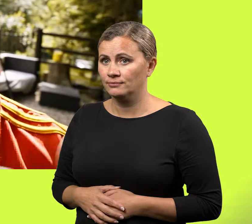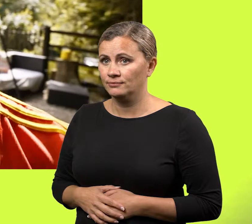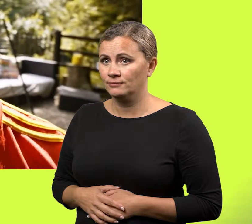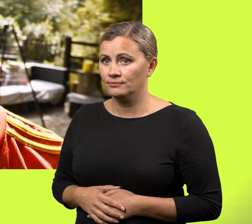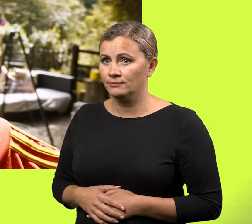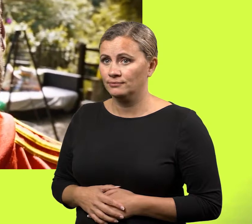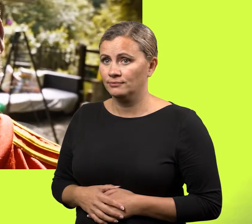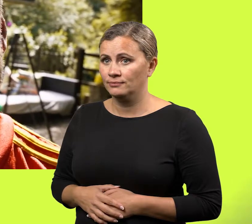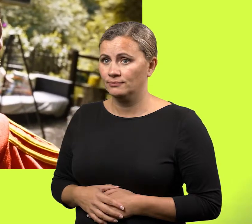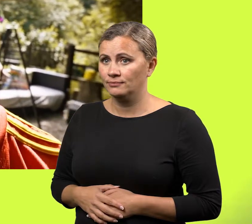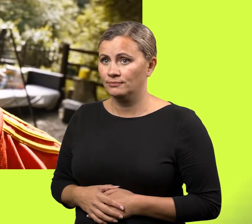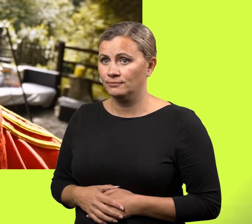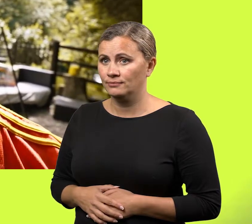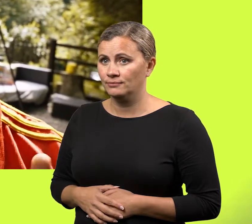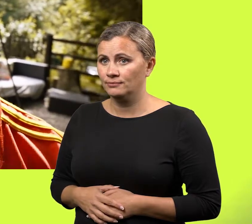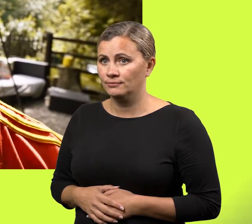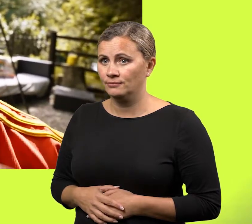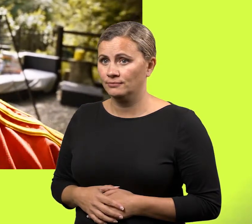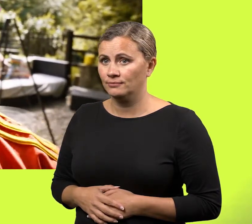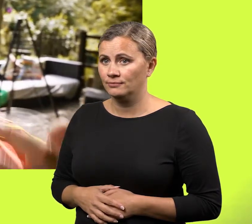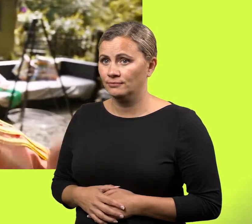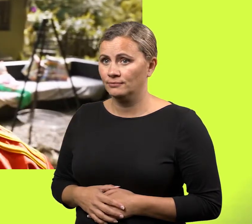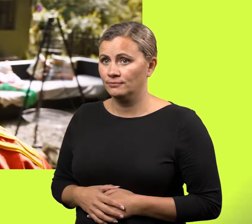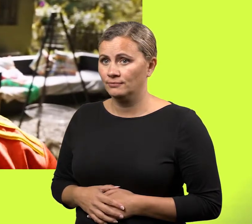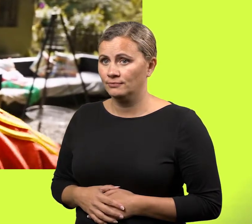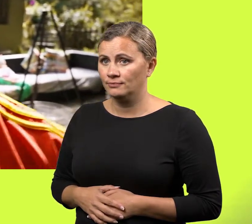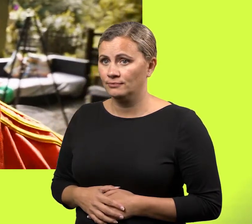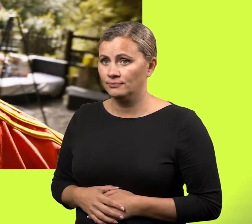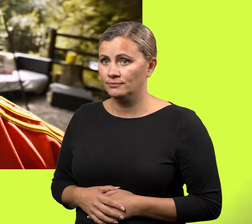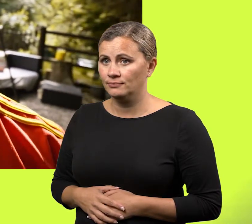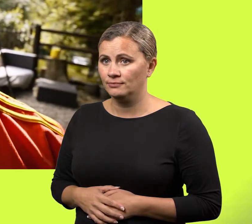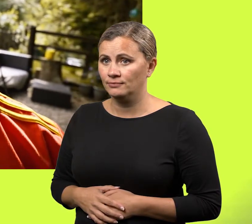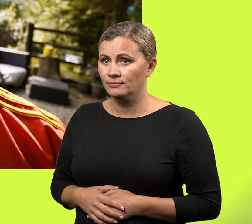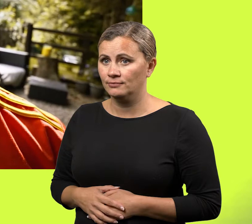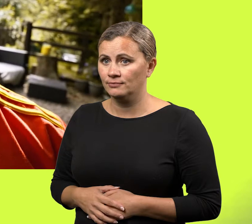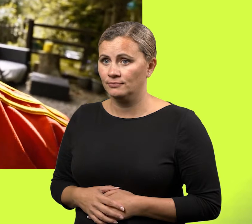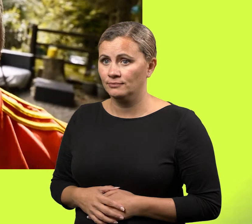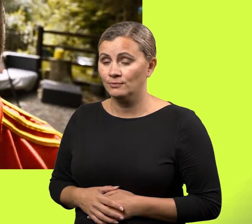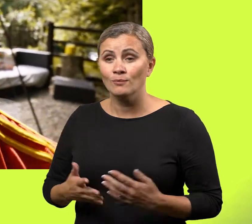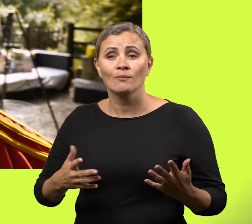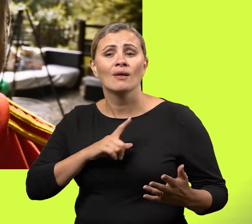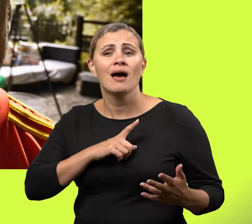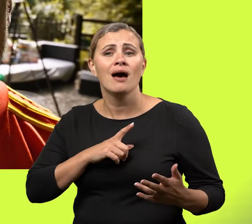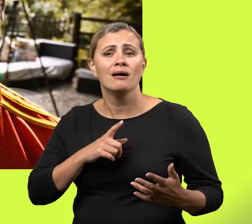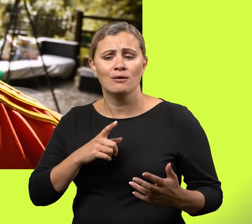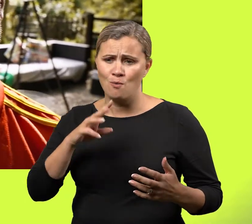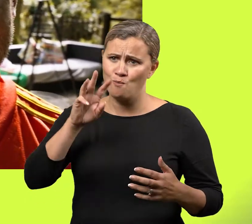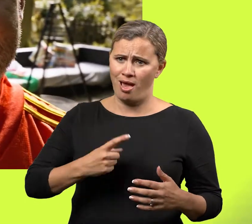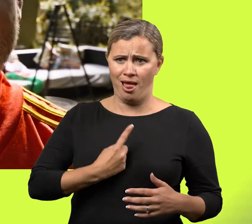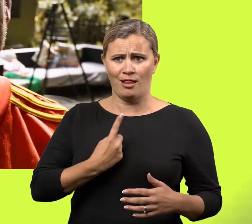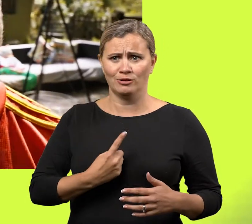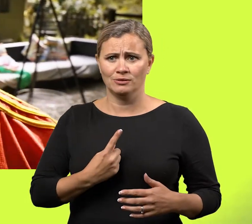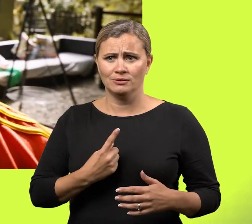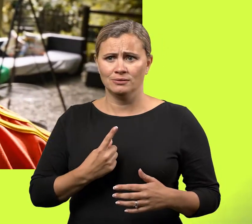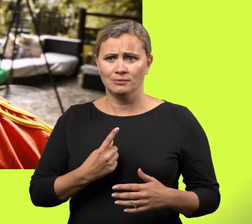y byd yn dewis I siarad Cymraeg. Mae'r wlad a'r byd yn llawn o Gymru Cymraeg. Because to be Welsh